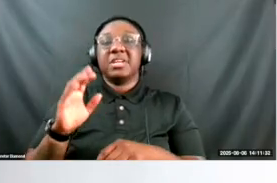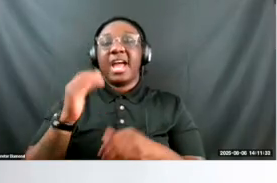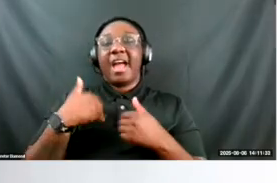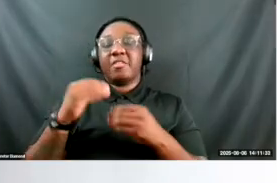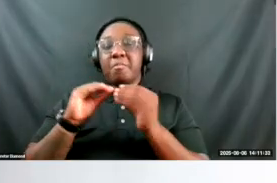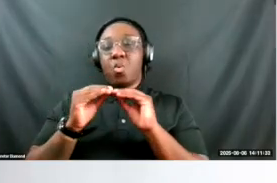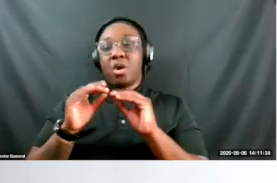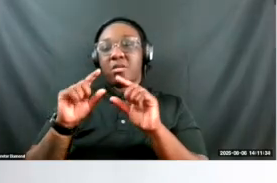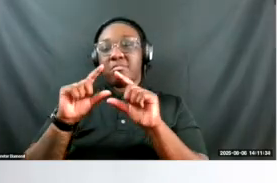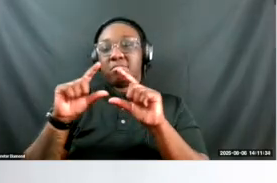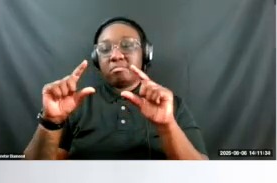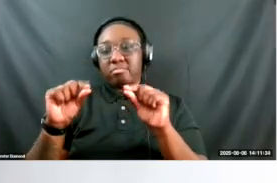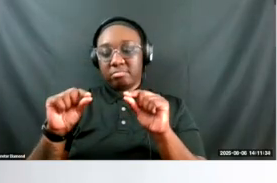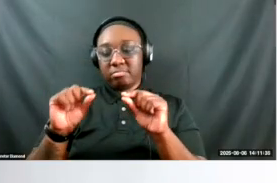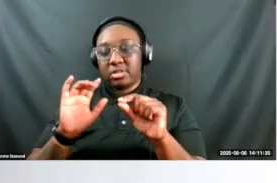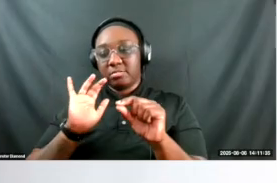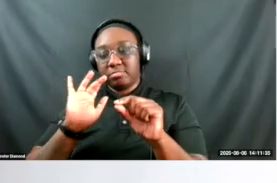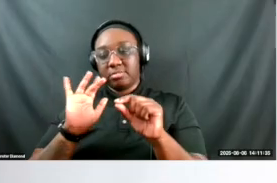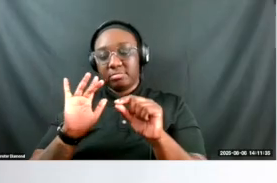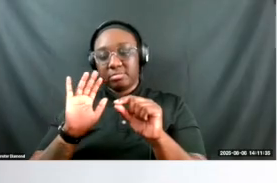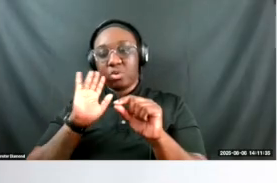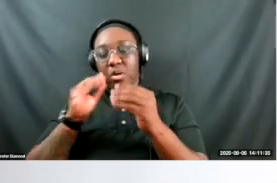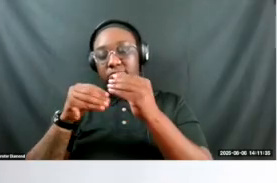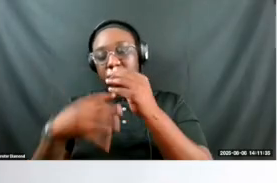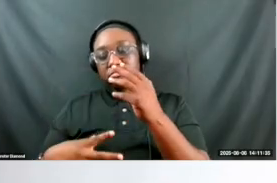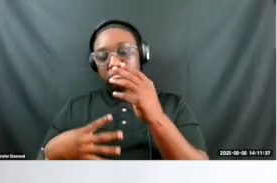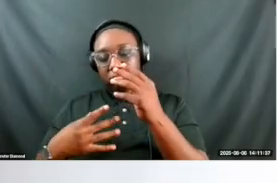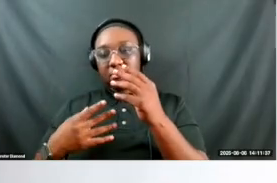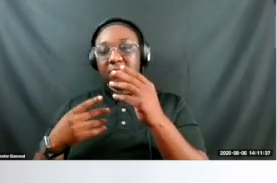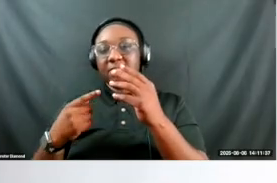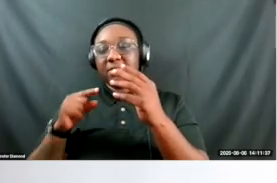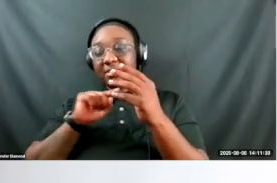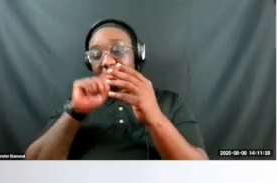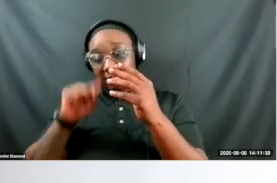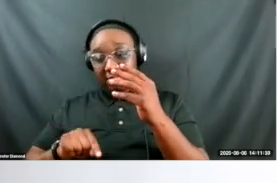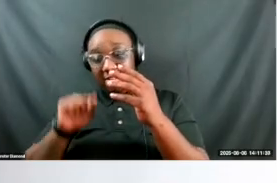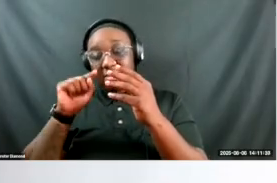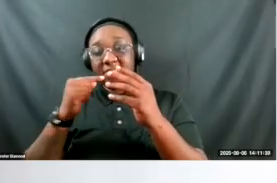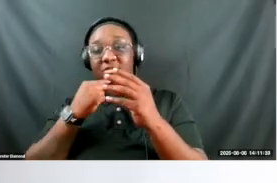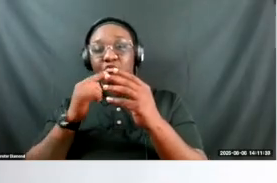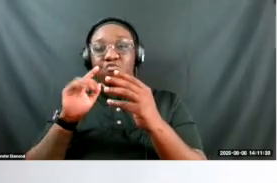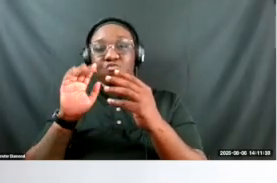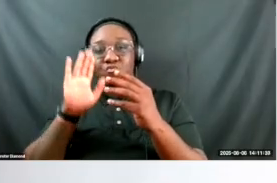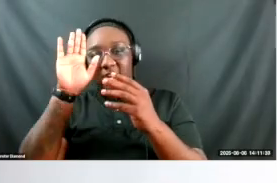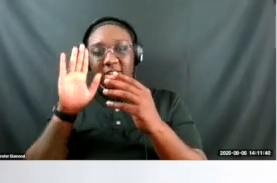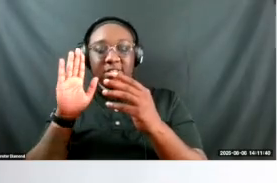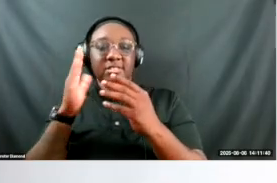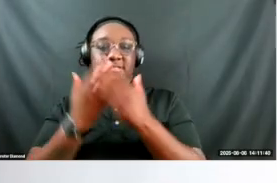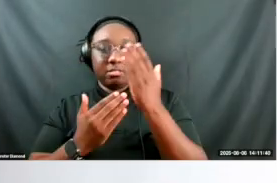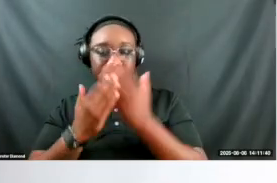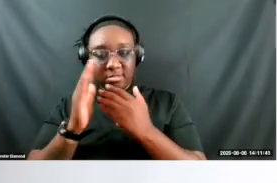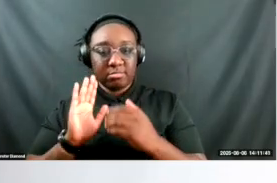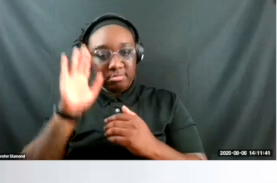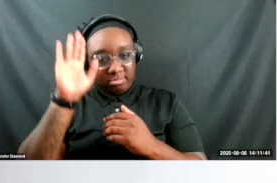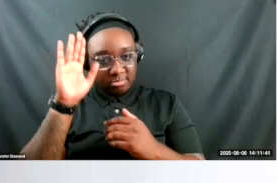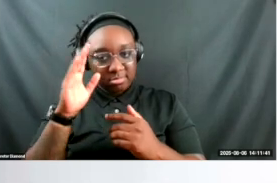tab. Again, if you're using an updated version of Zoom, you may need to click on the React or Reactions option